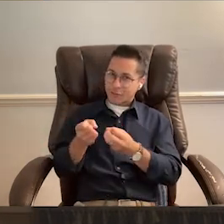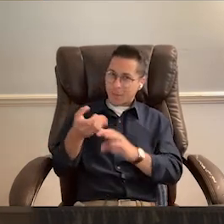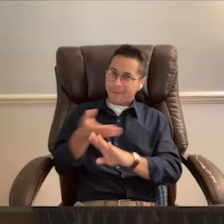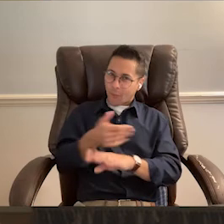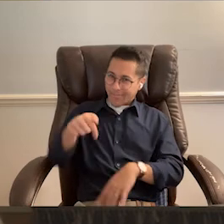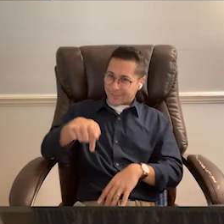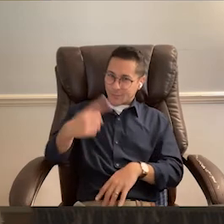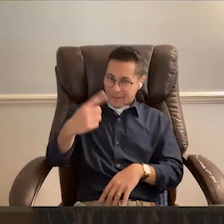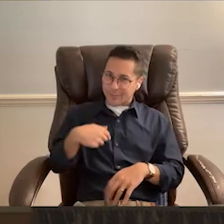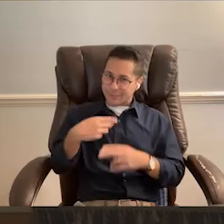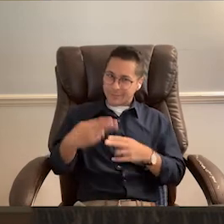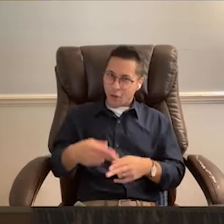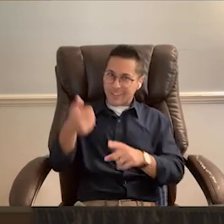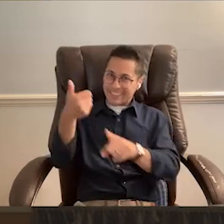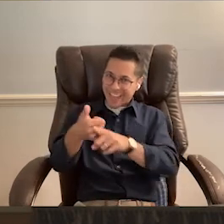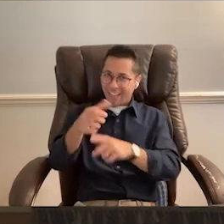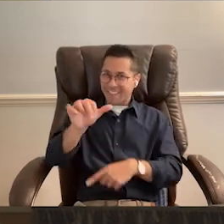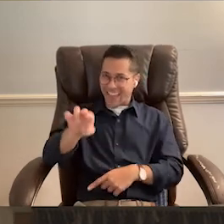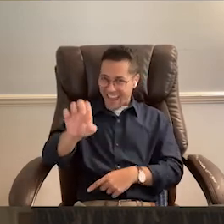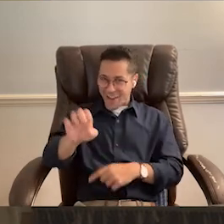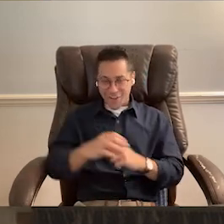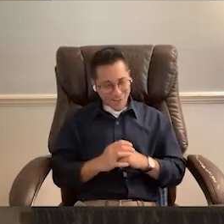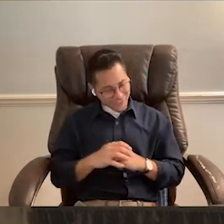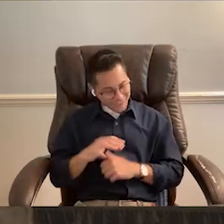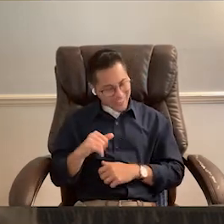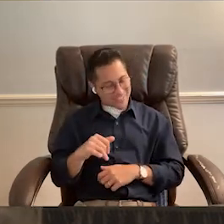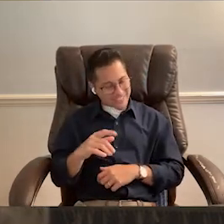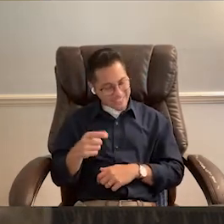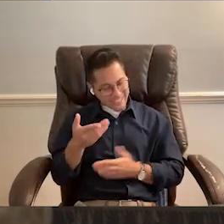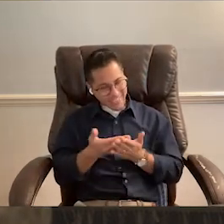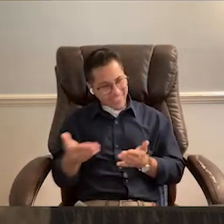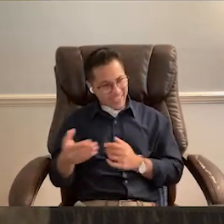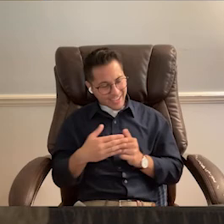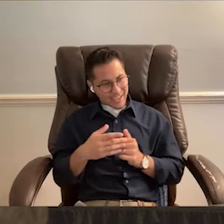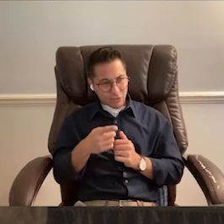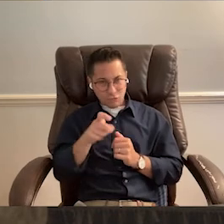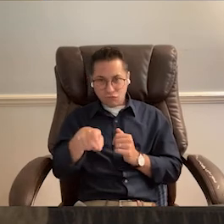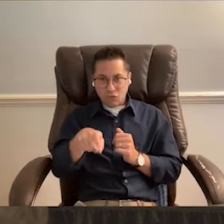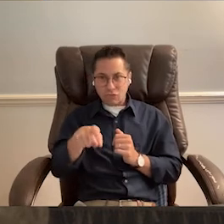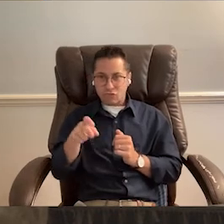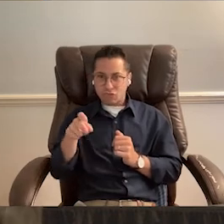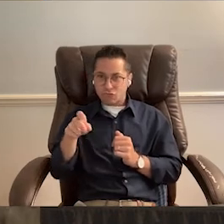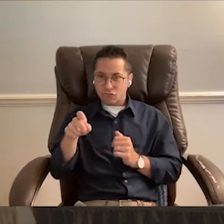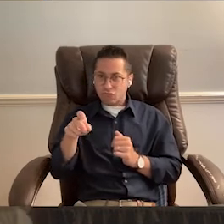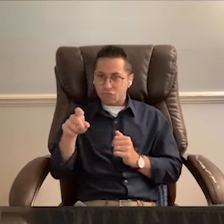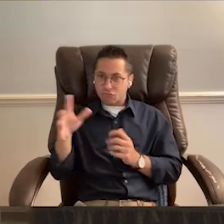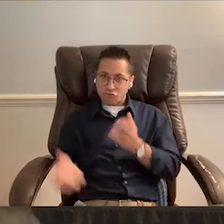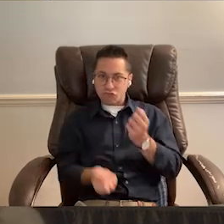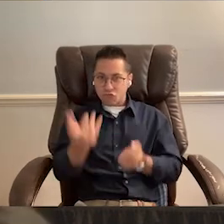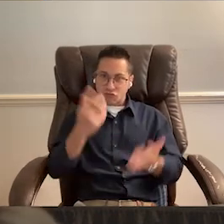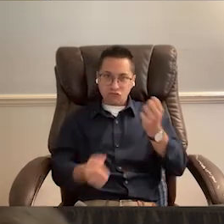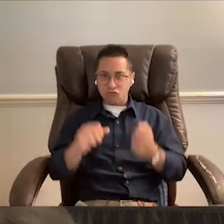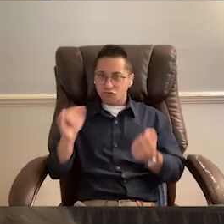getting burnt out? See, you should have taken the class that I did before this one. Well, It yeah, was called self-care. That's the